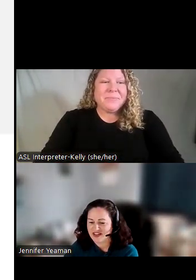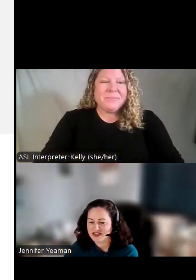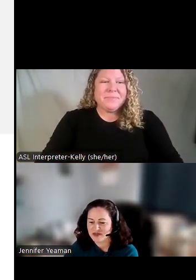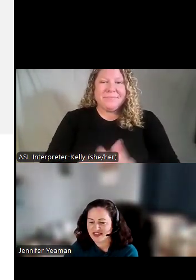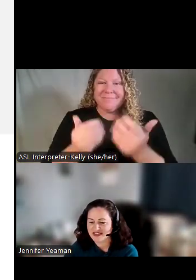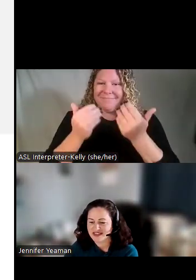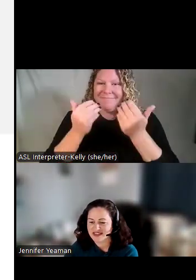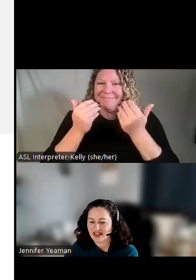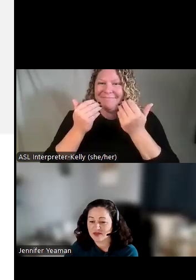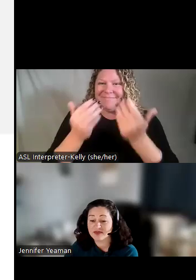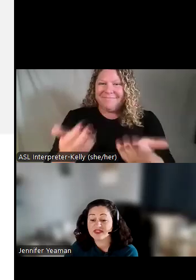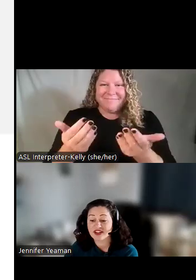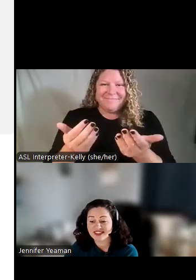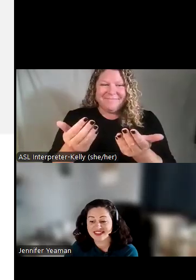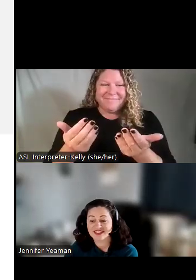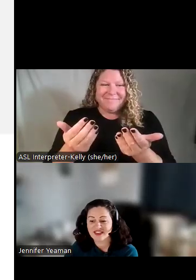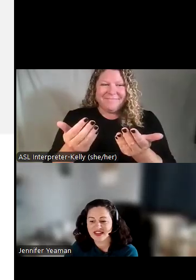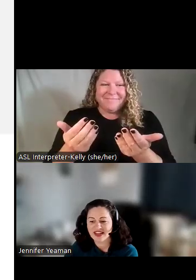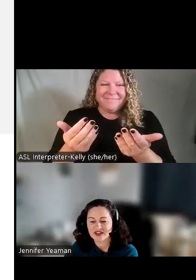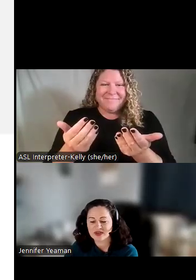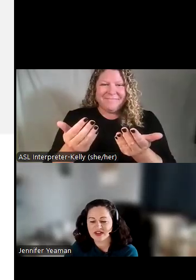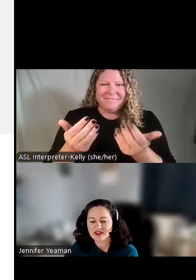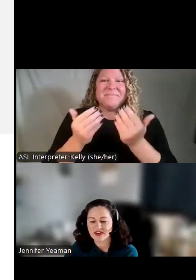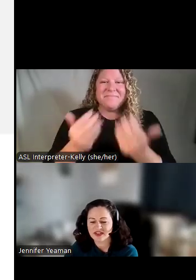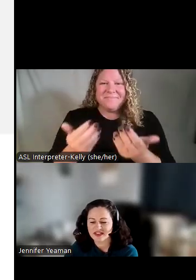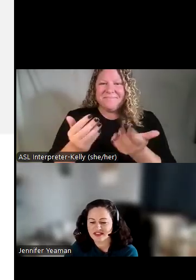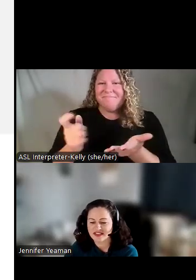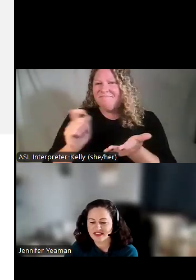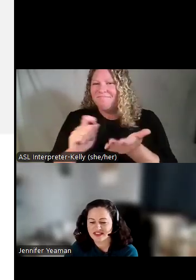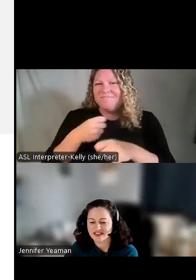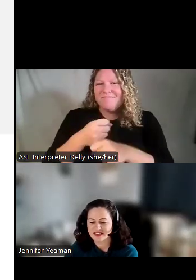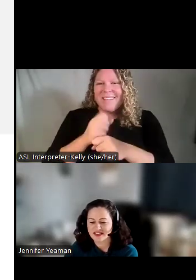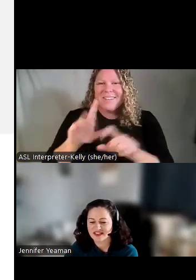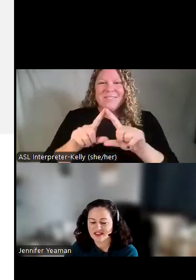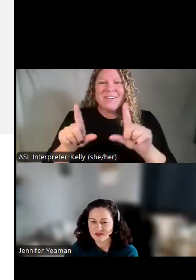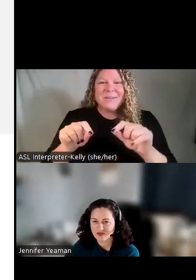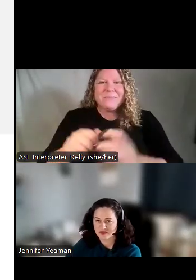All right, your 2 minutes starts. Go ahead and create your card.